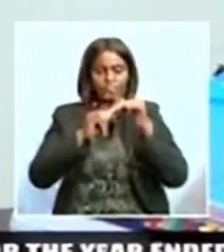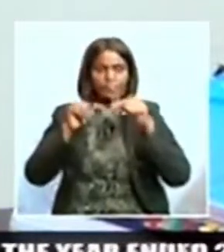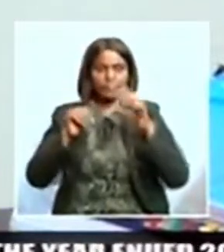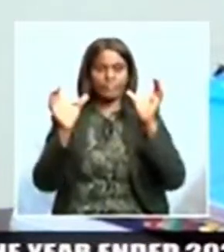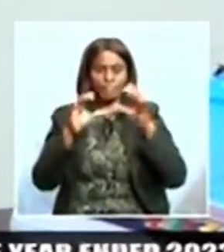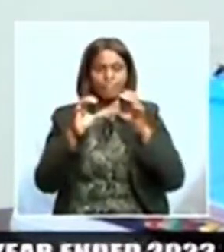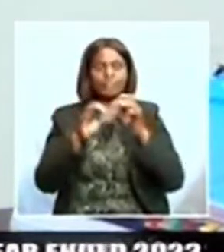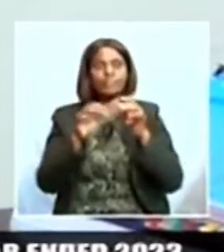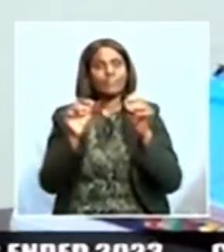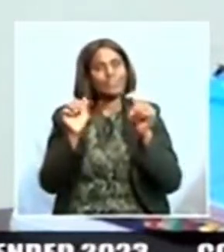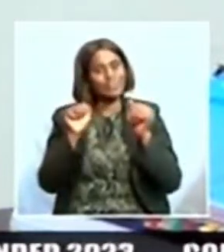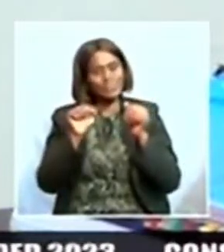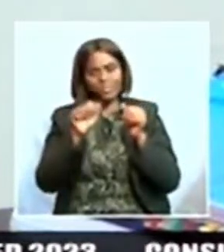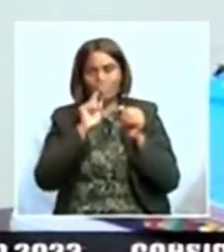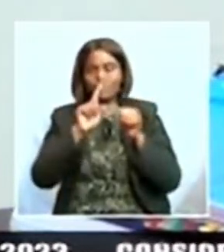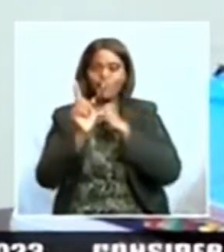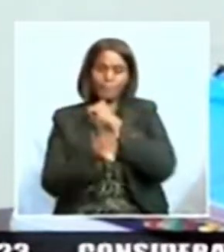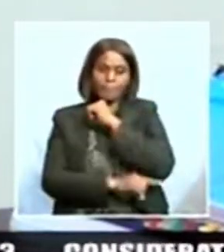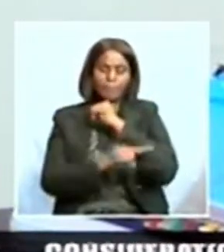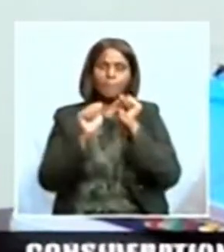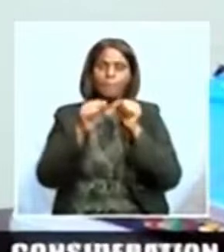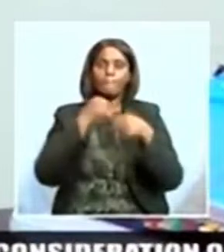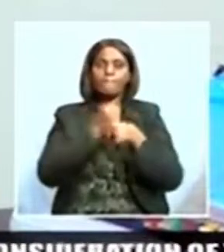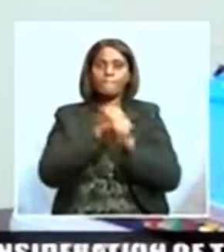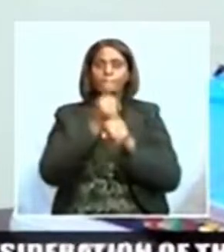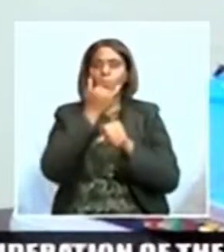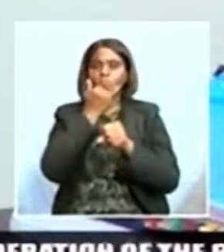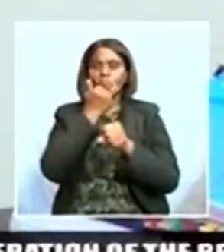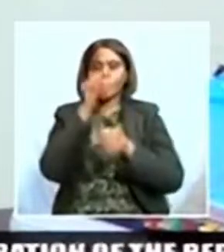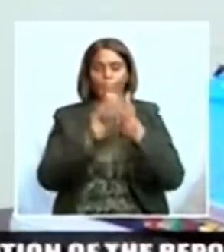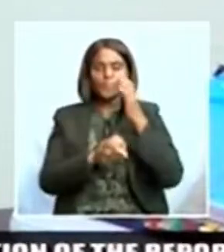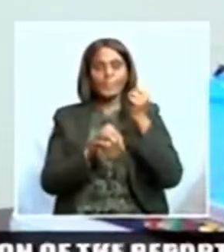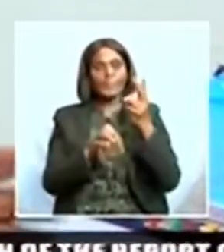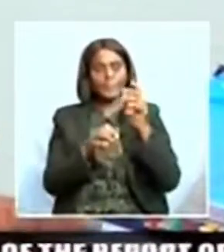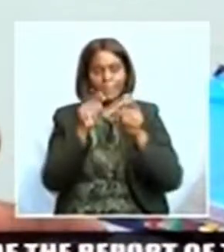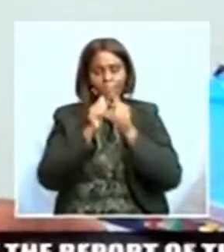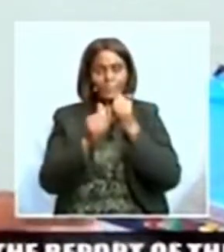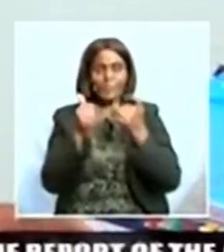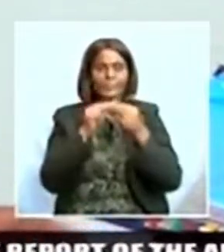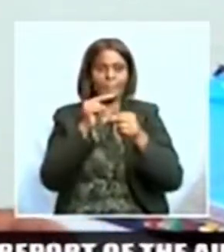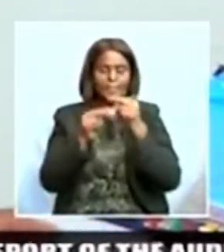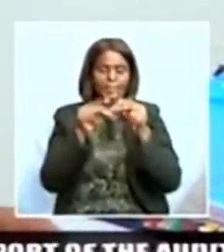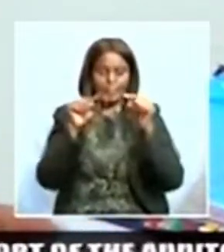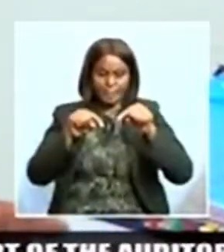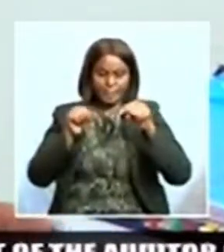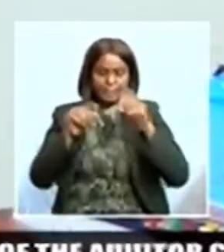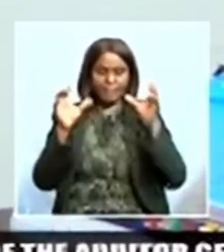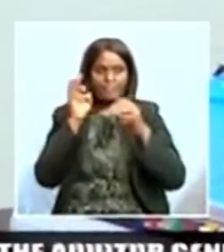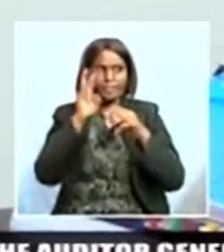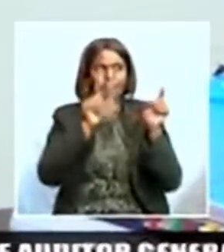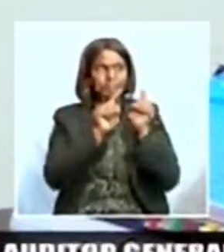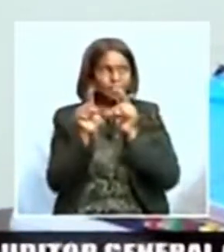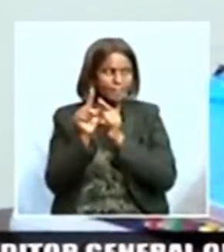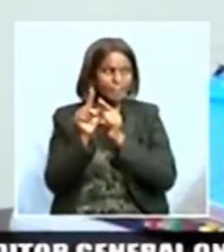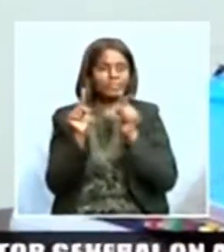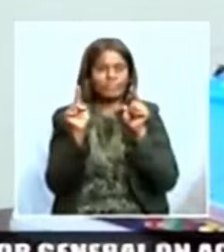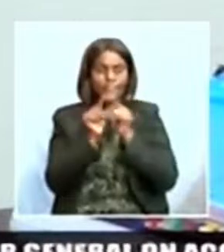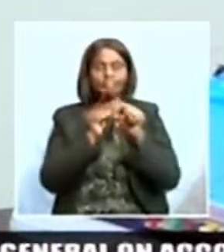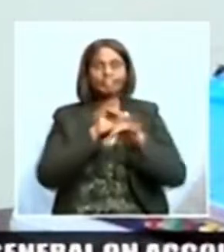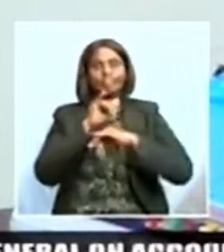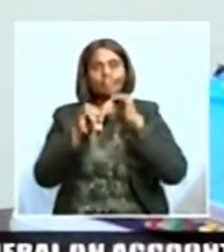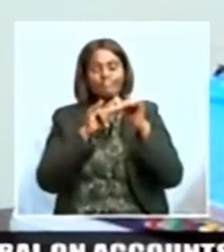actually is a prosecutable offense under the Cap 12, because it means that this committee will also